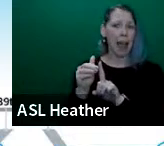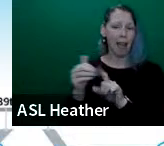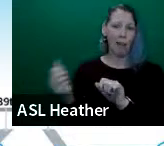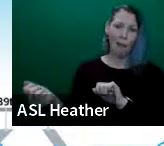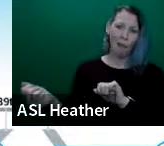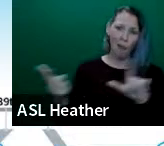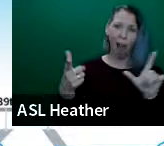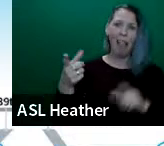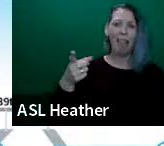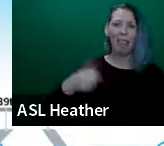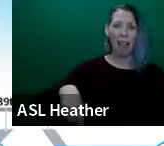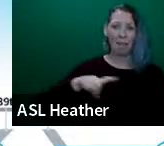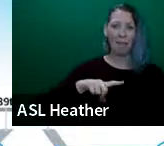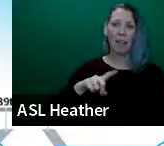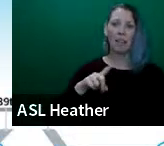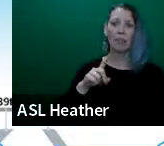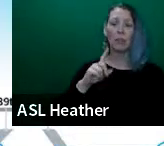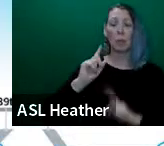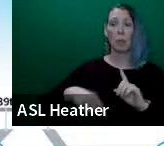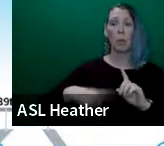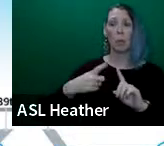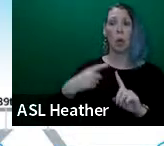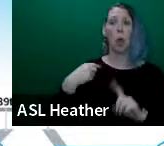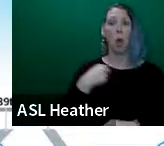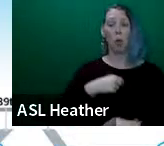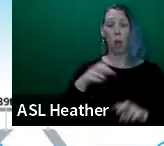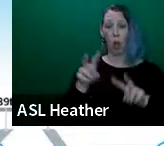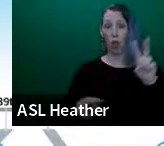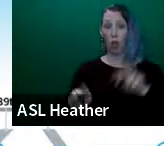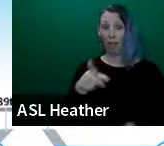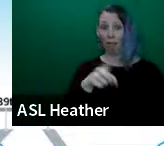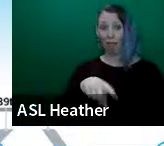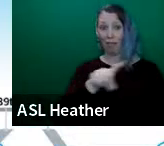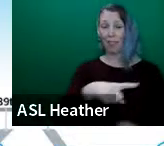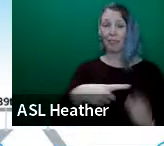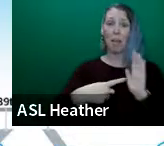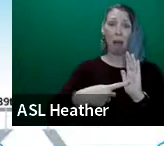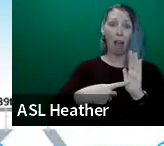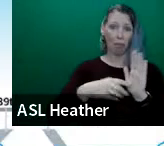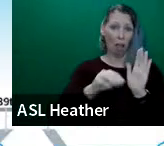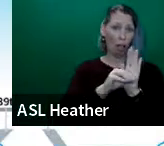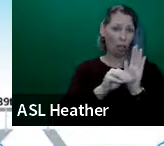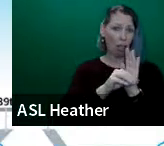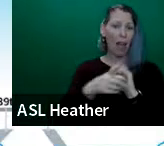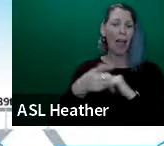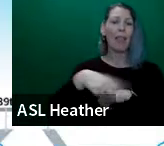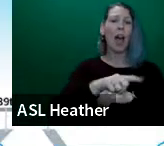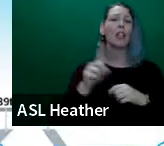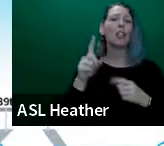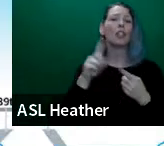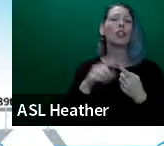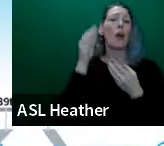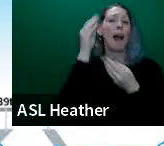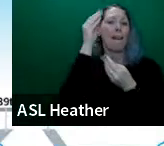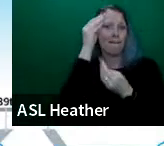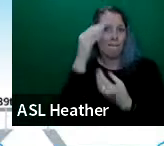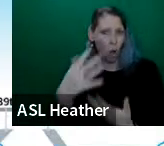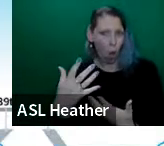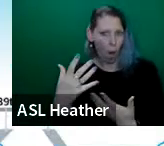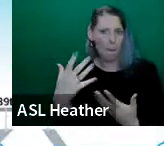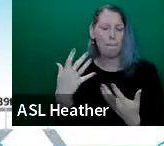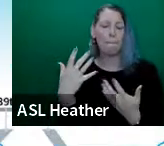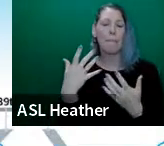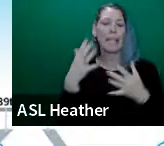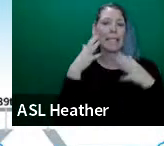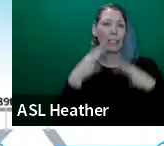all of us that when we look at these models, the models are designed to inform decision-making.